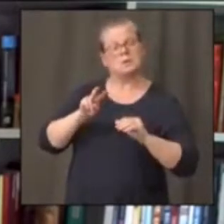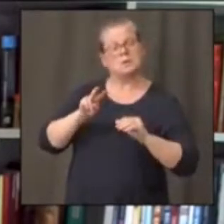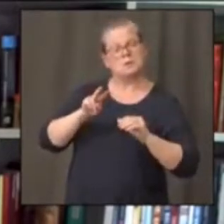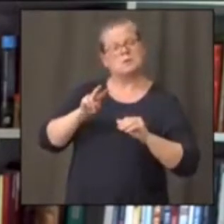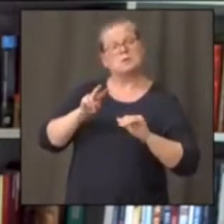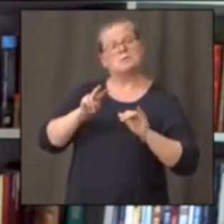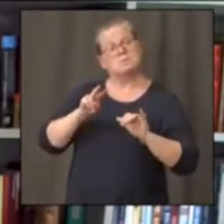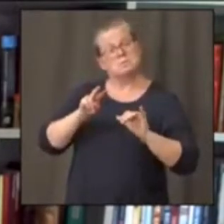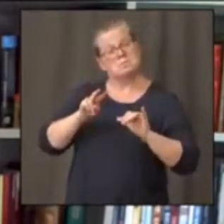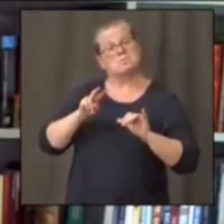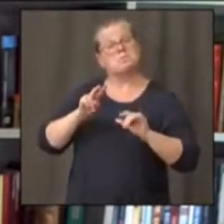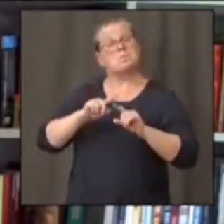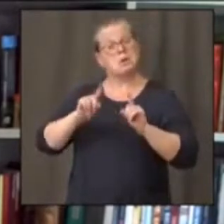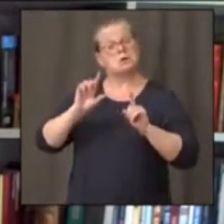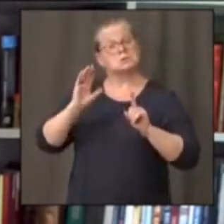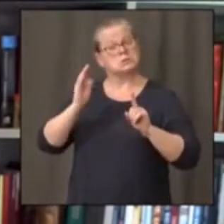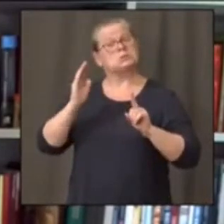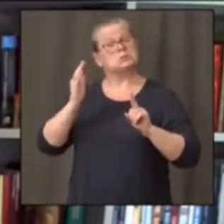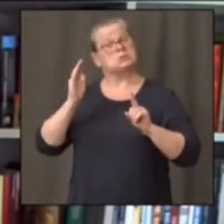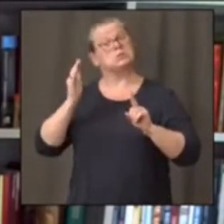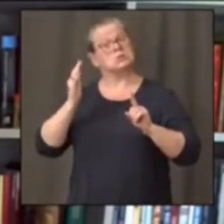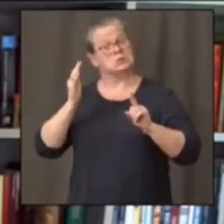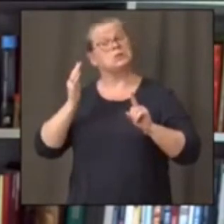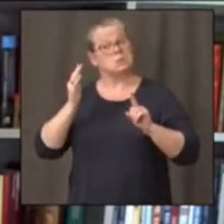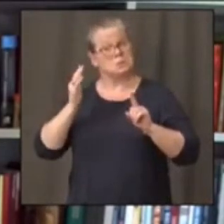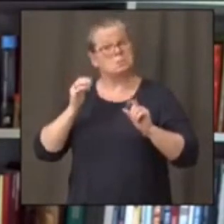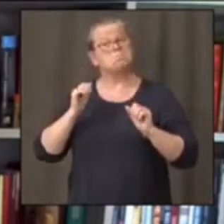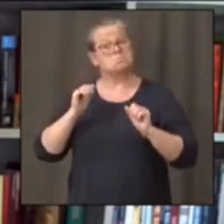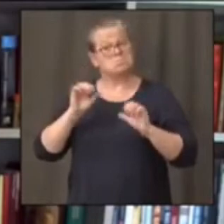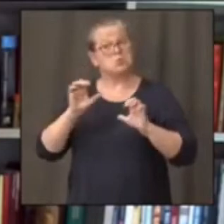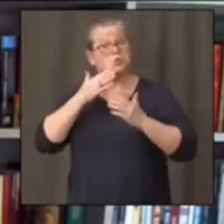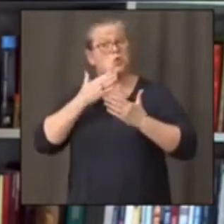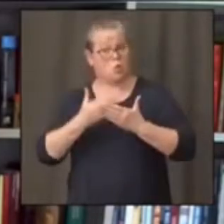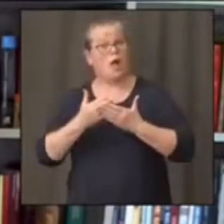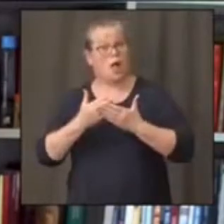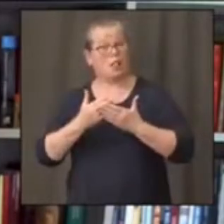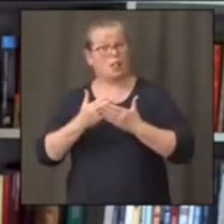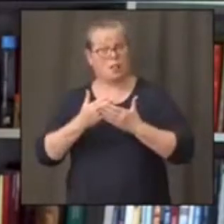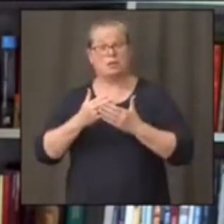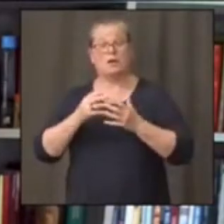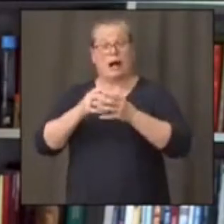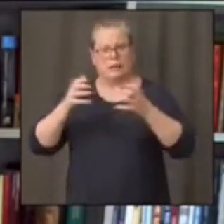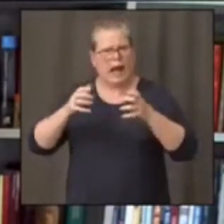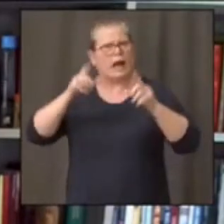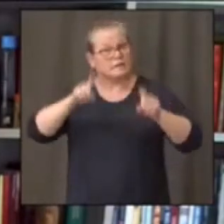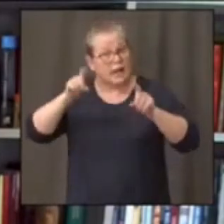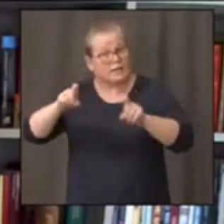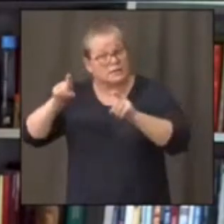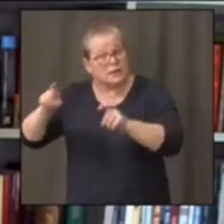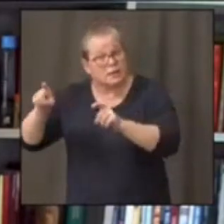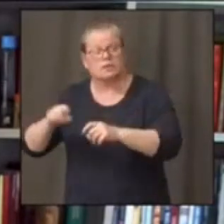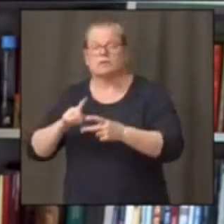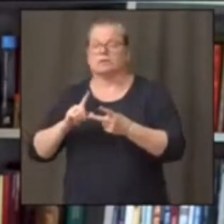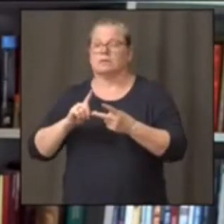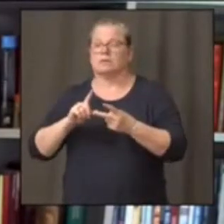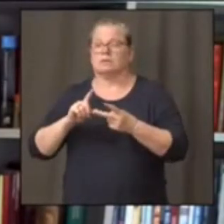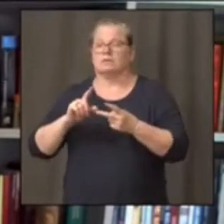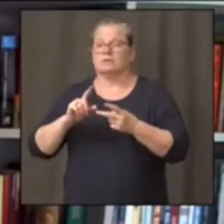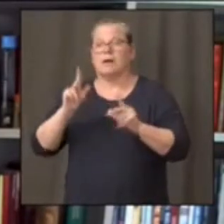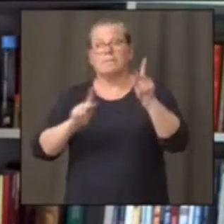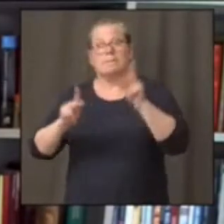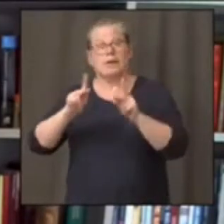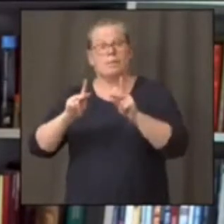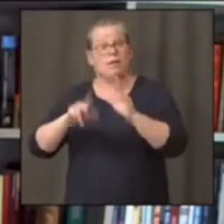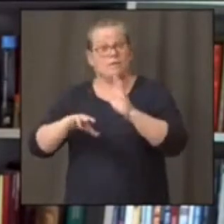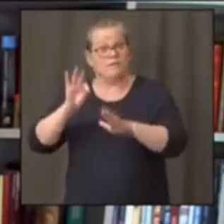I think we have the fundamentals correct. We're testing widely. Our test positivity are low. And